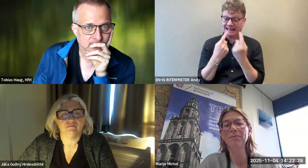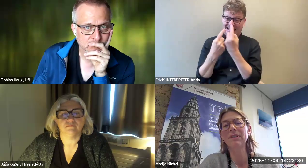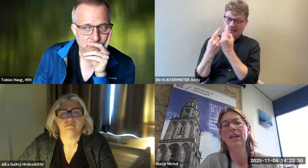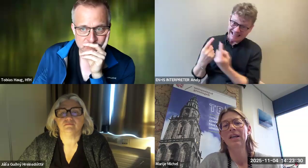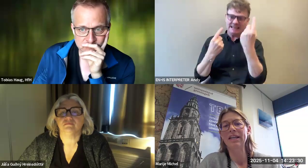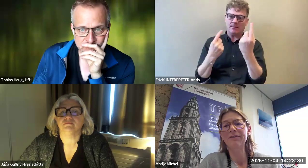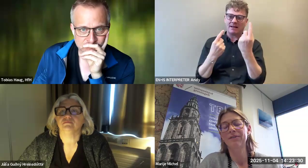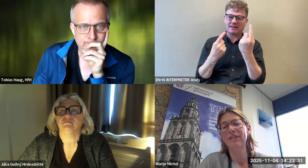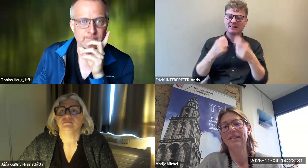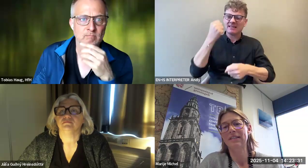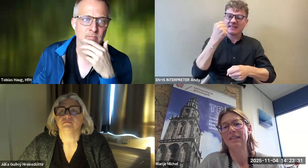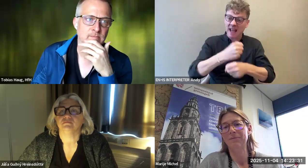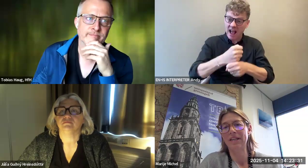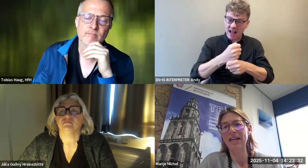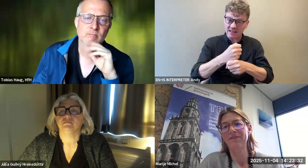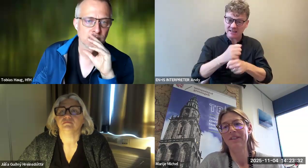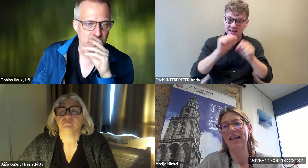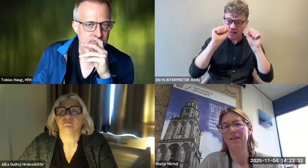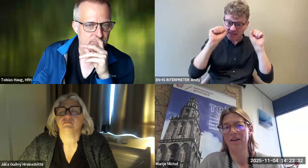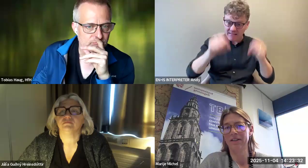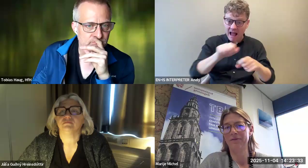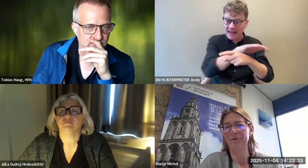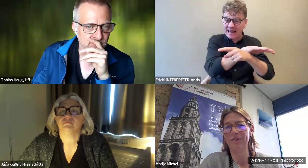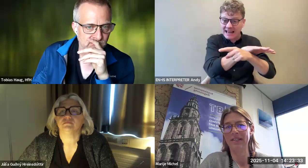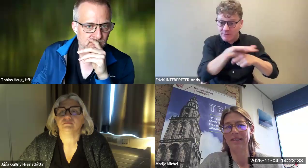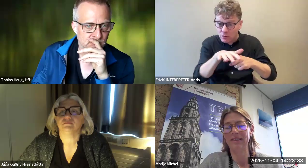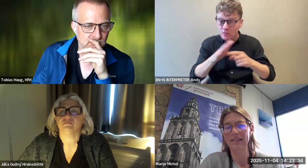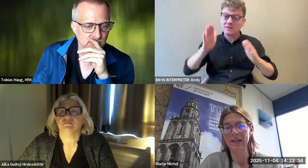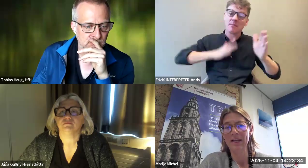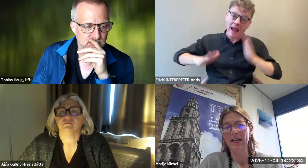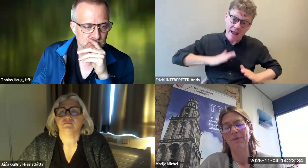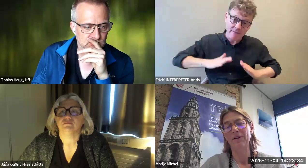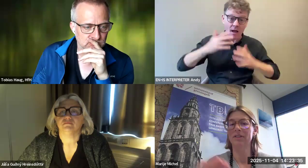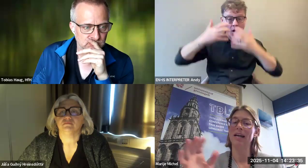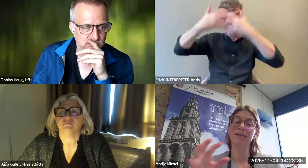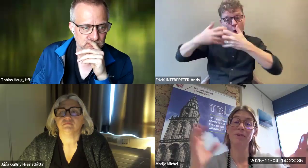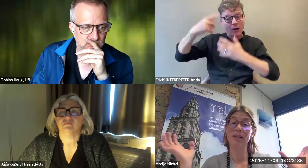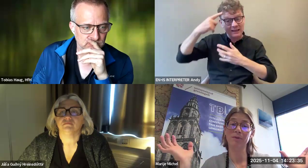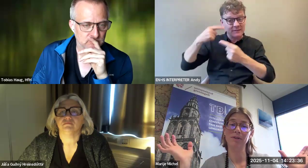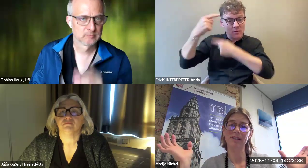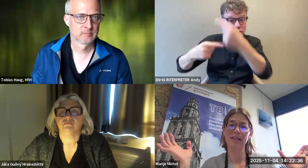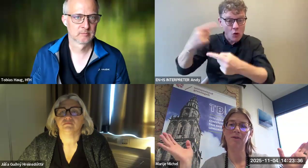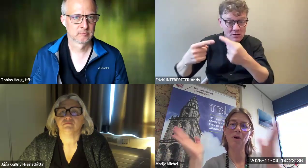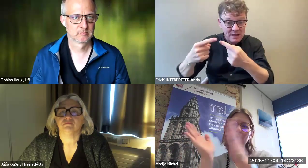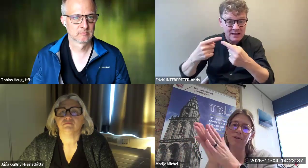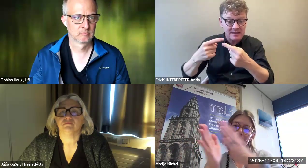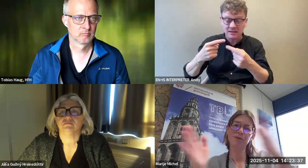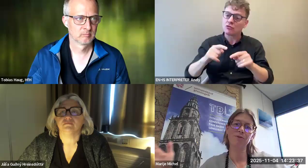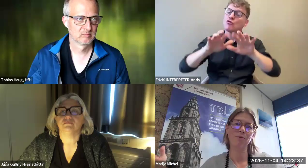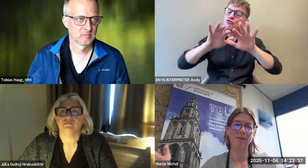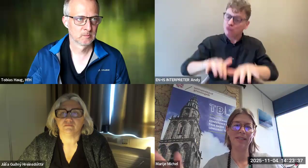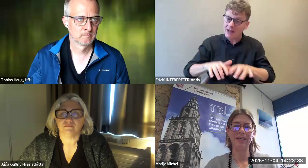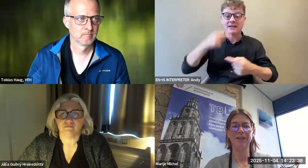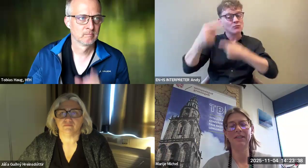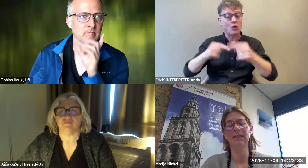a prompt, influences the behaviors and the cognitive processes. And we looked at the writing process as a whole, but